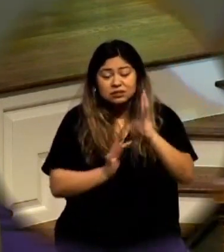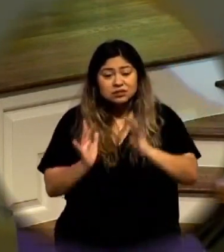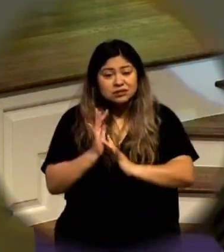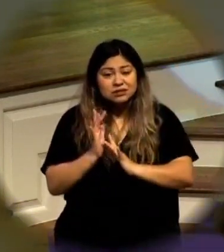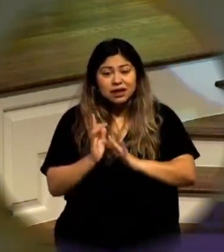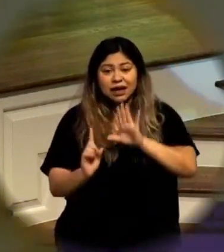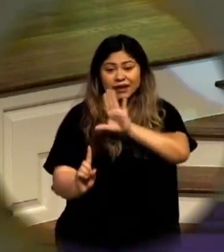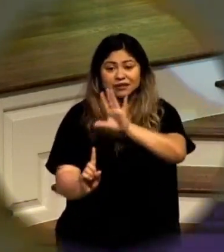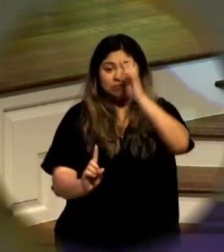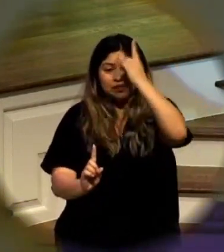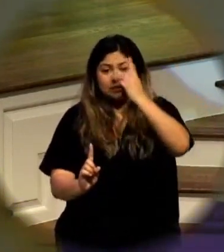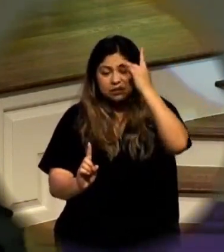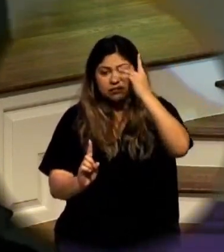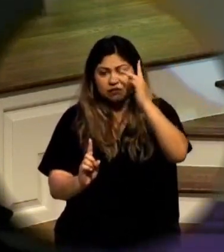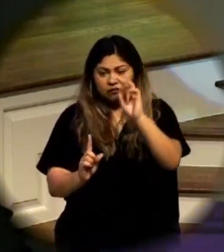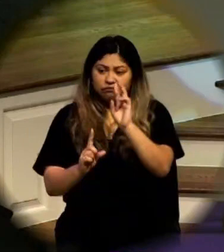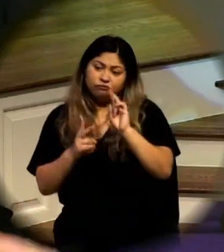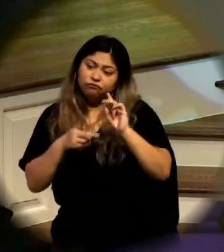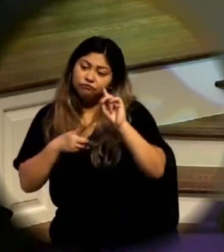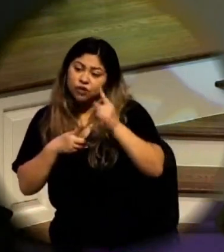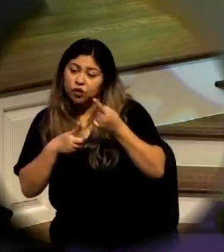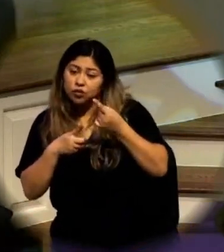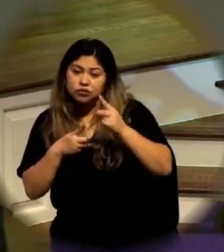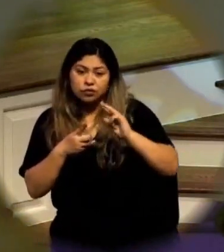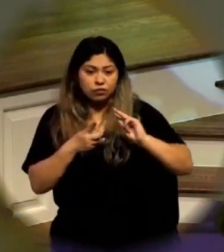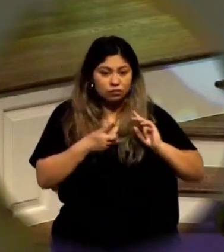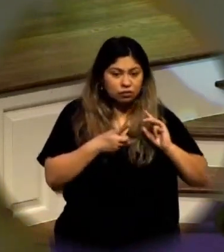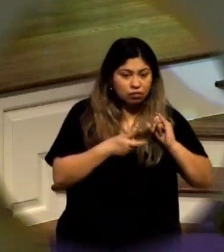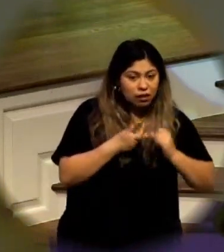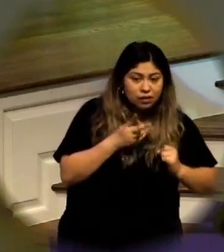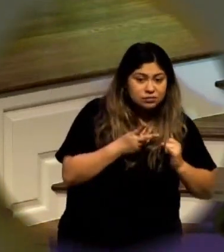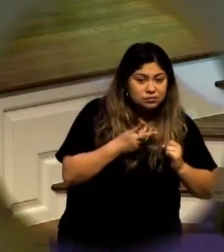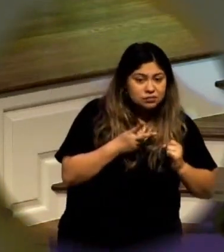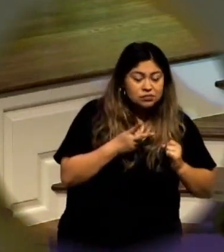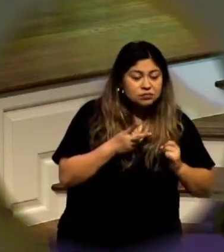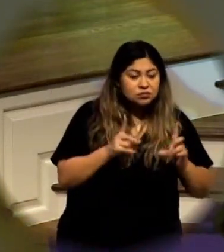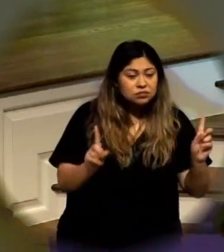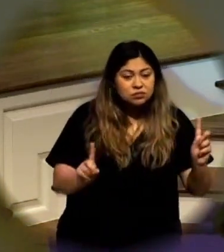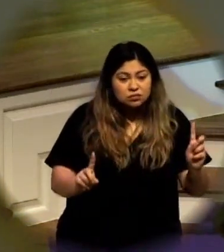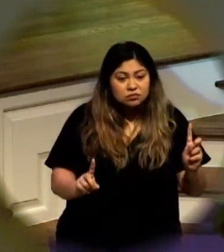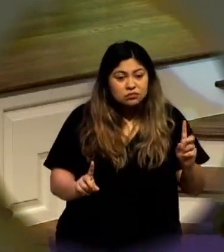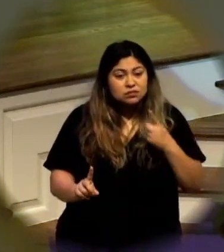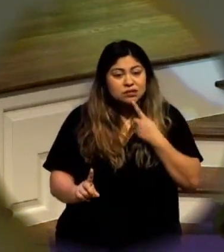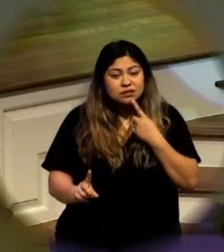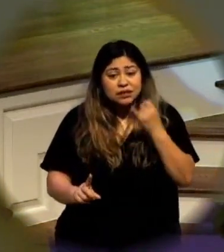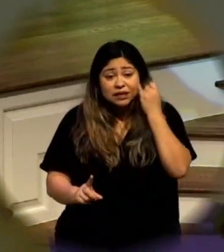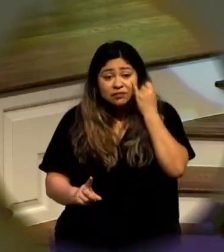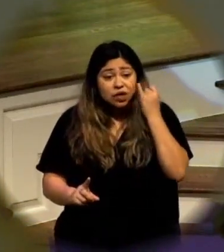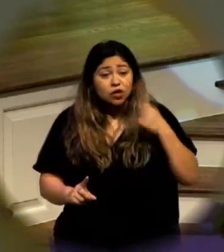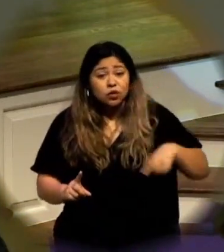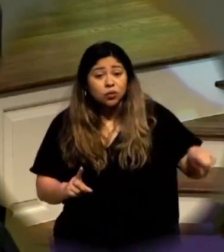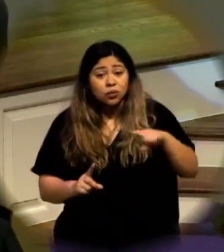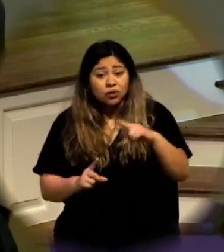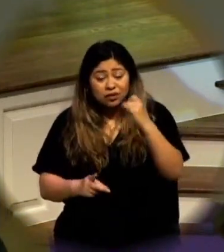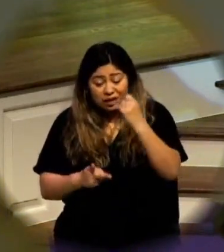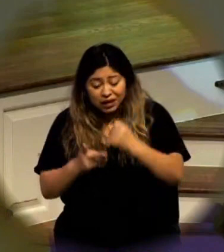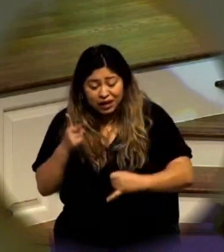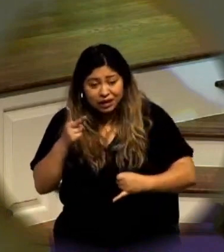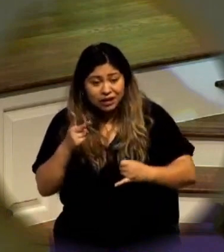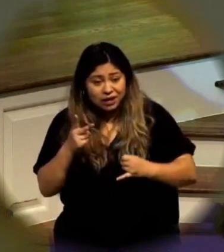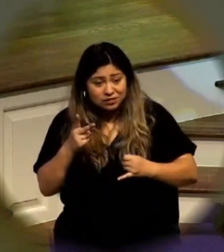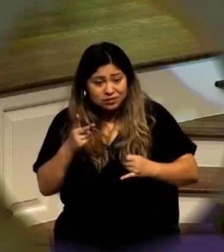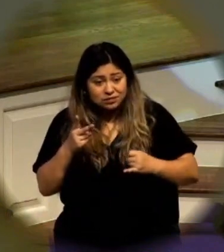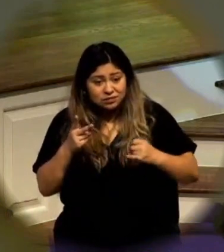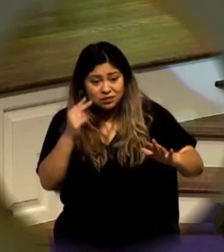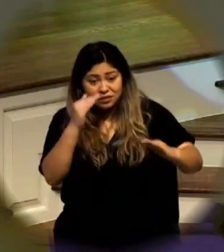if you're not first, you're last. He says what? If you are last, you are first. That who he values are the